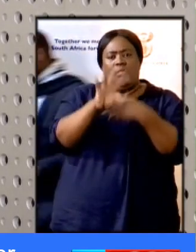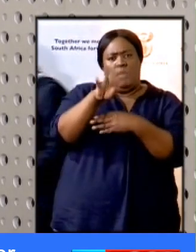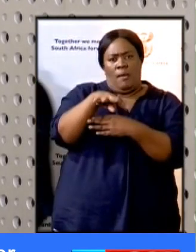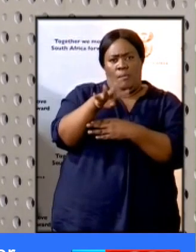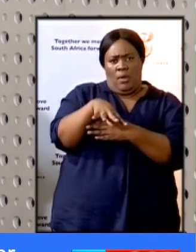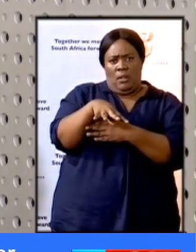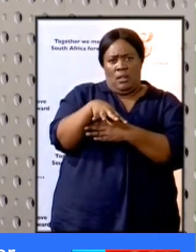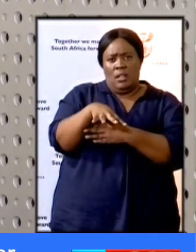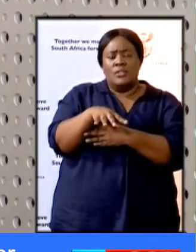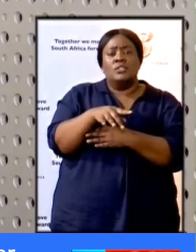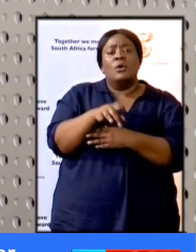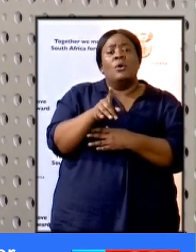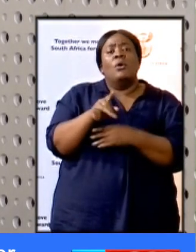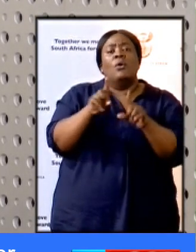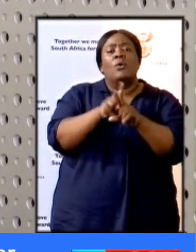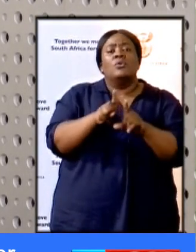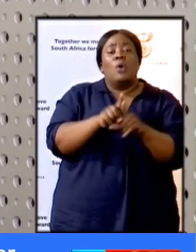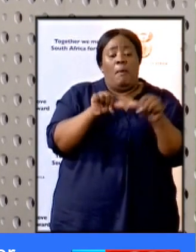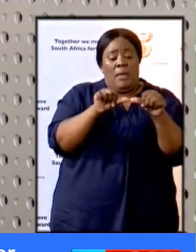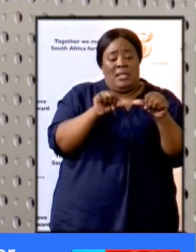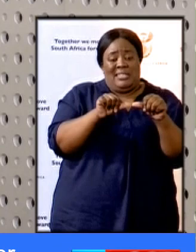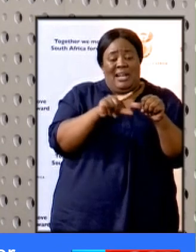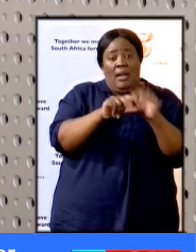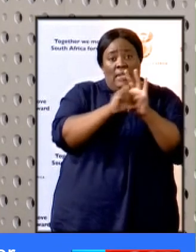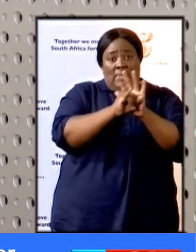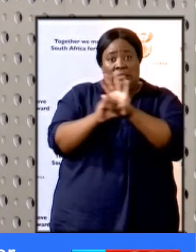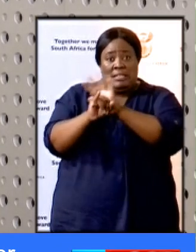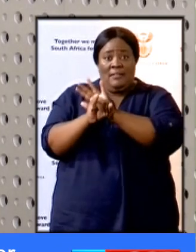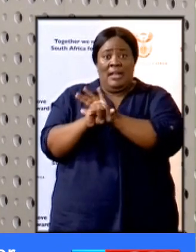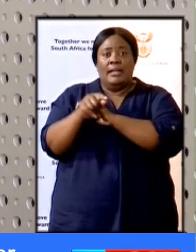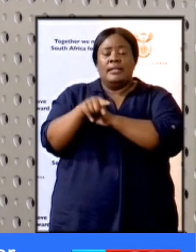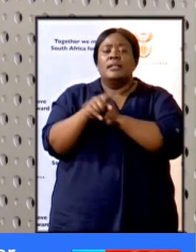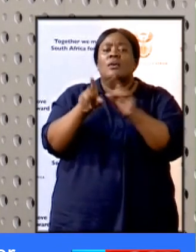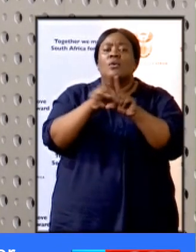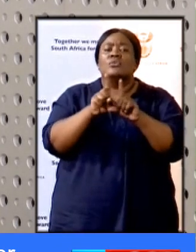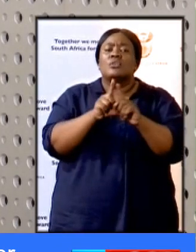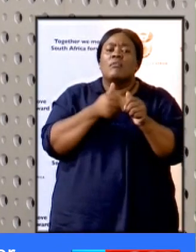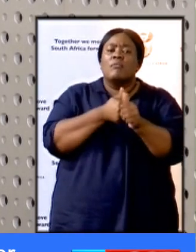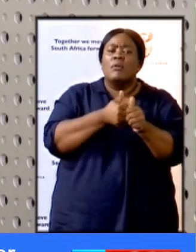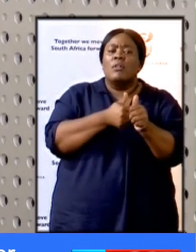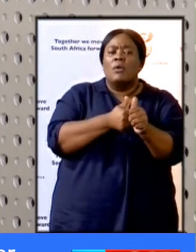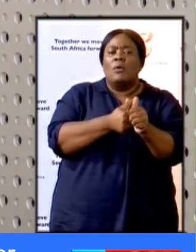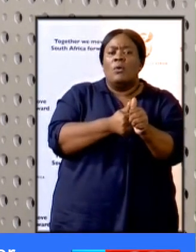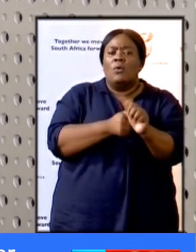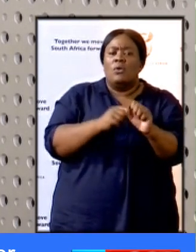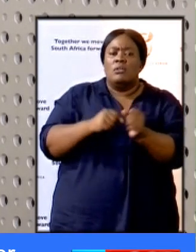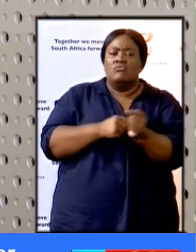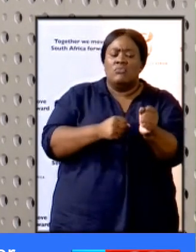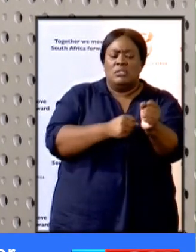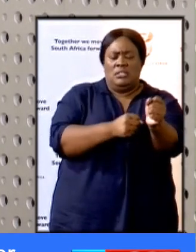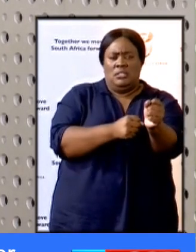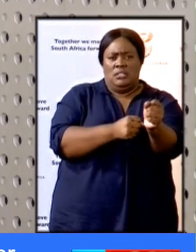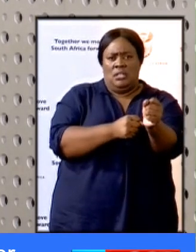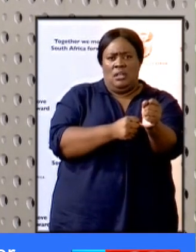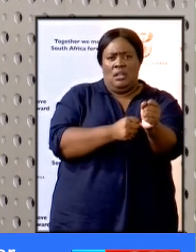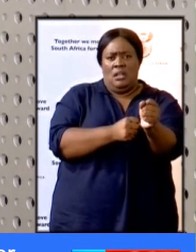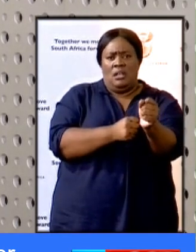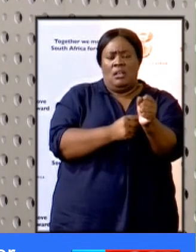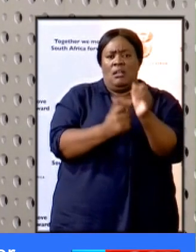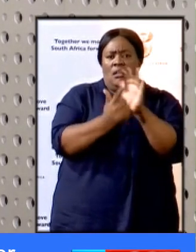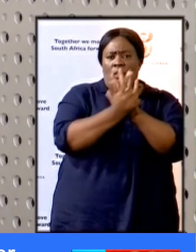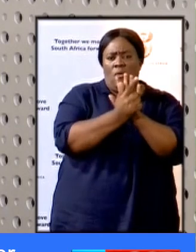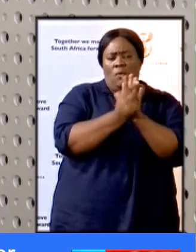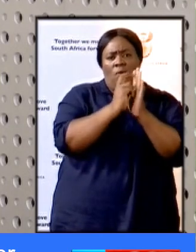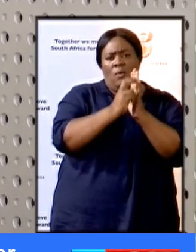to be identified herein follow within the strategic logic of the National